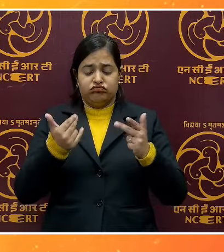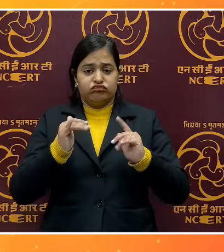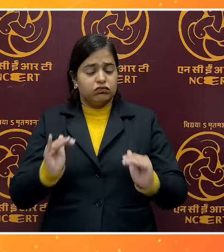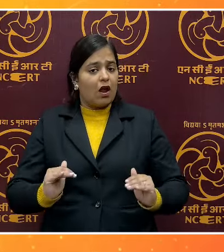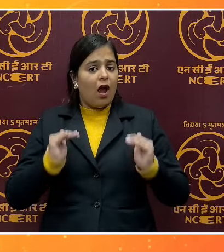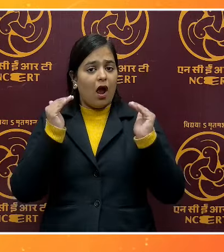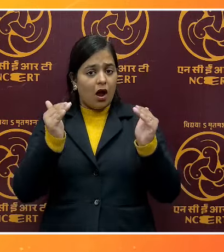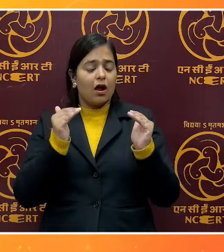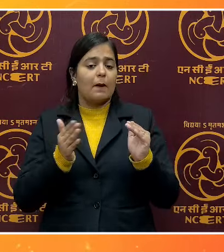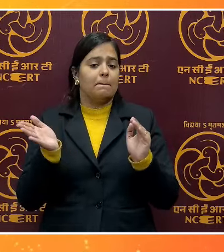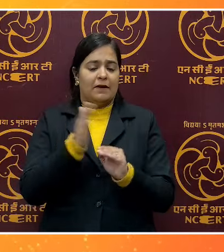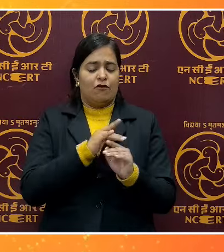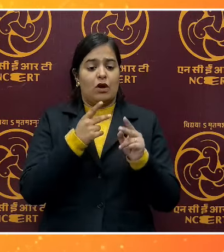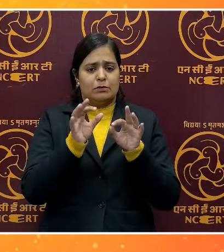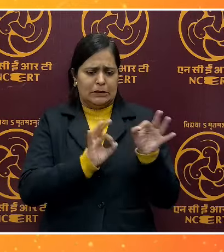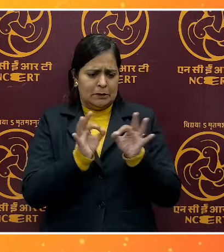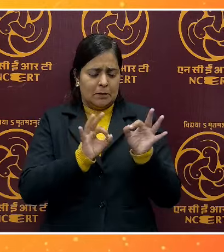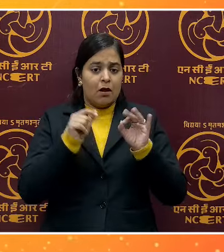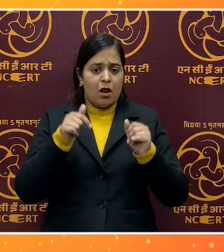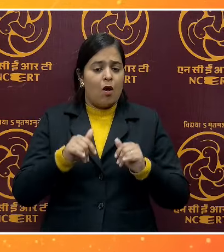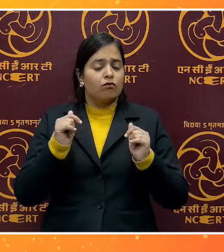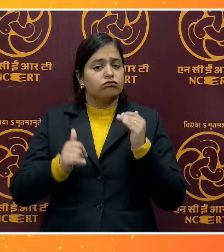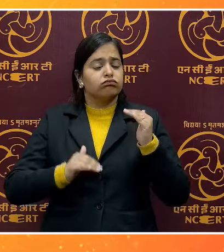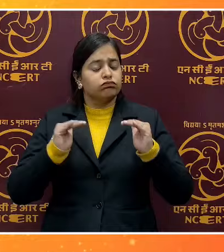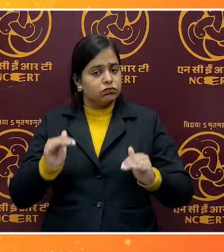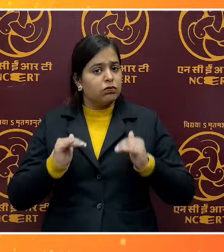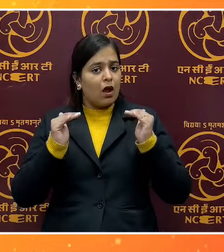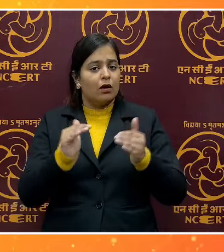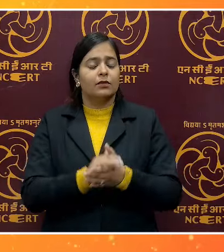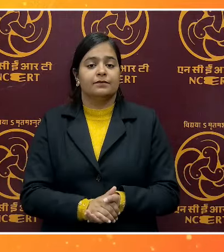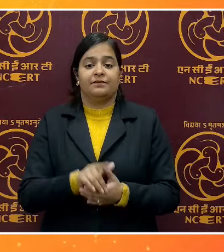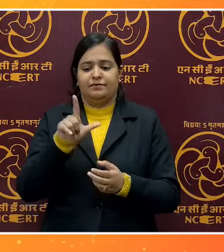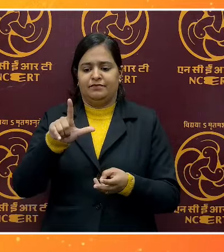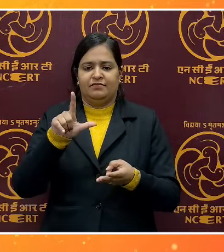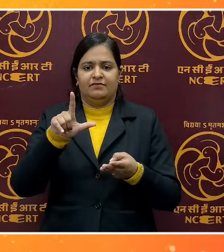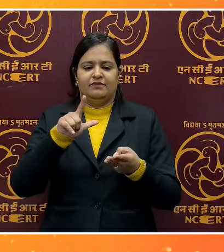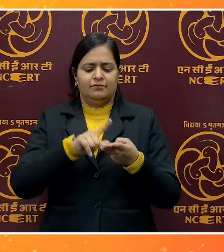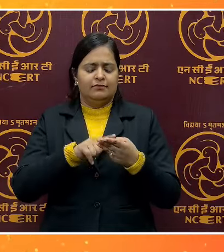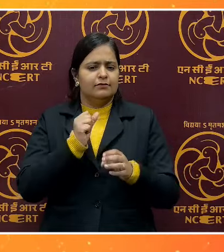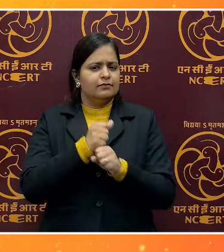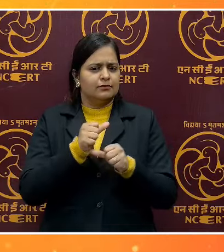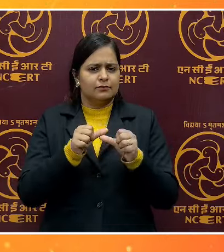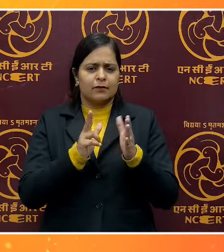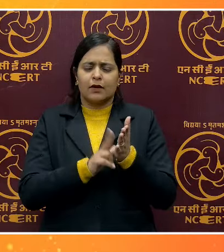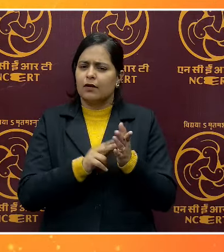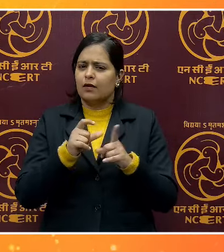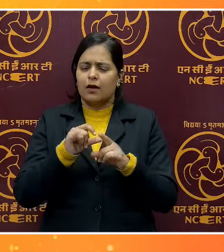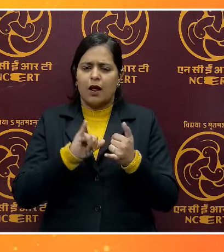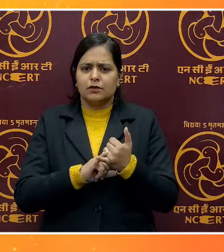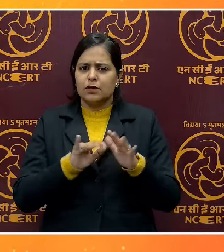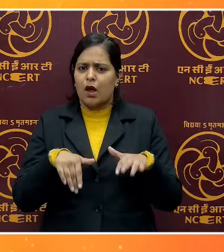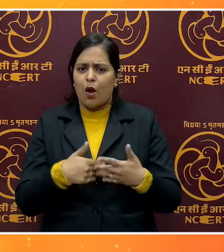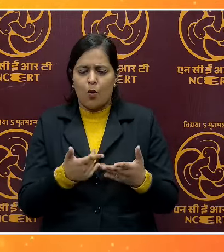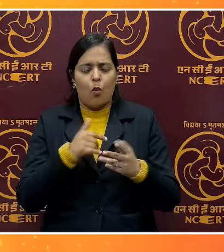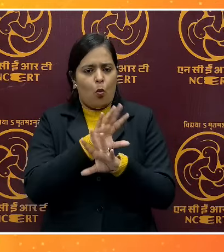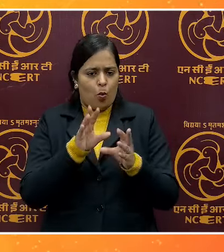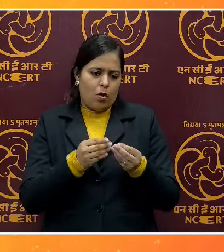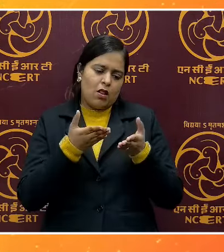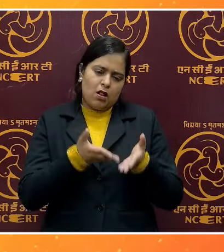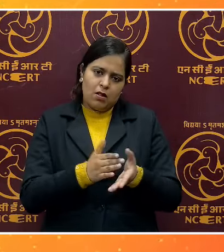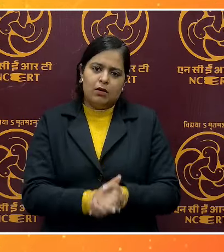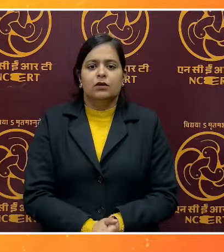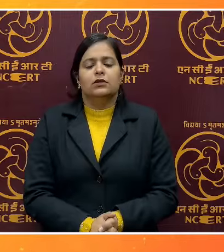generally explains the how kind of bonding and how the ligands is coming, and perfectly structuring what different kind of things can be discussed